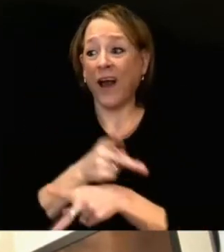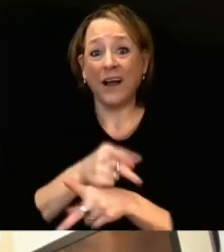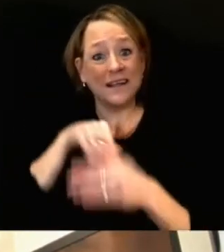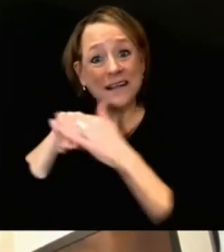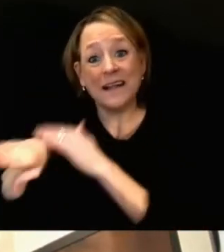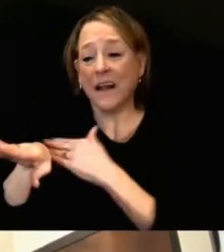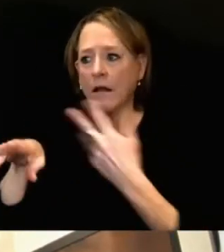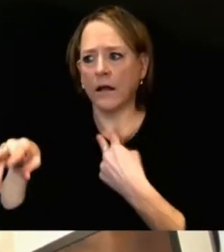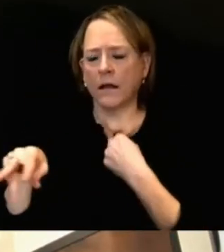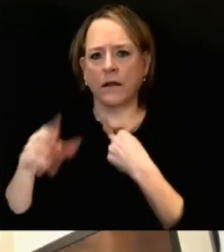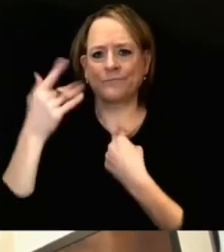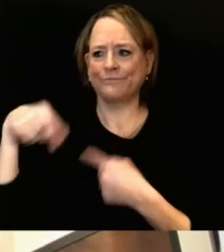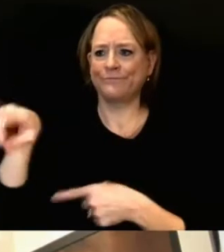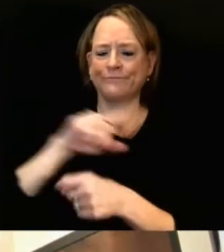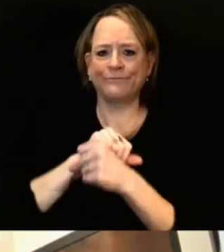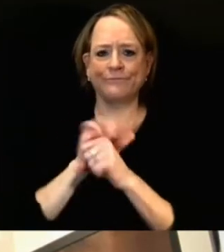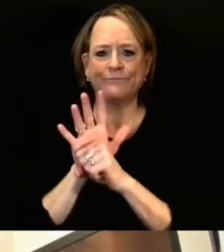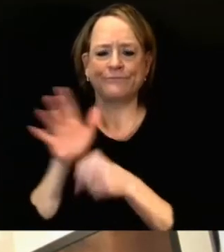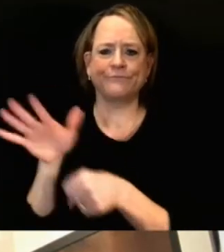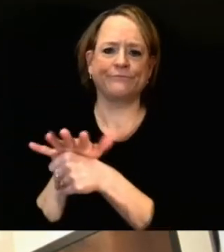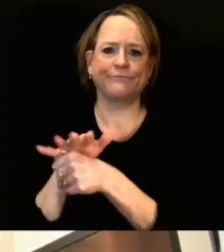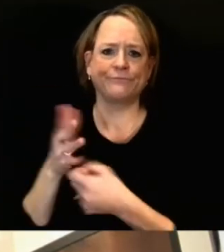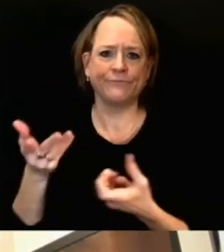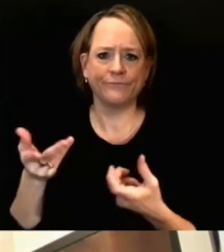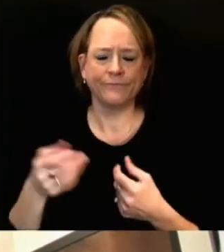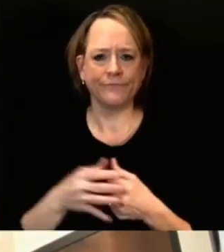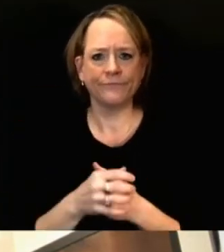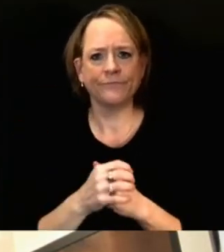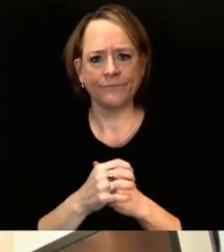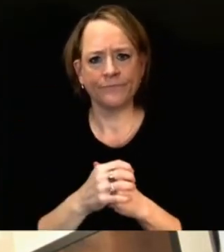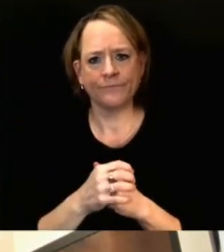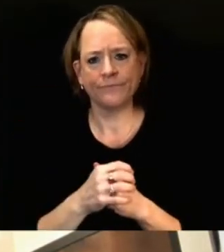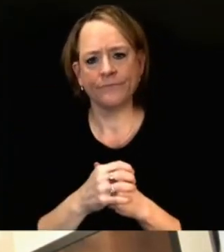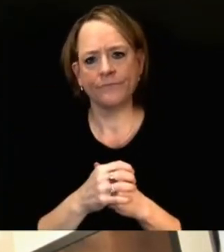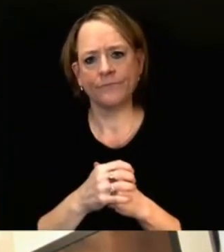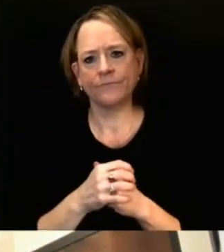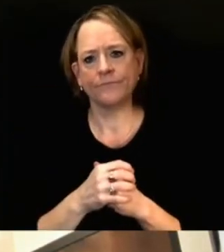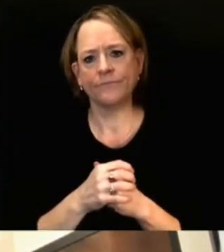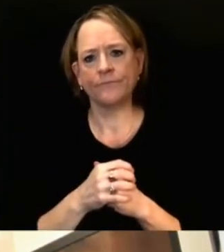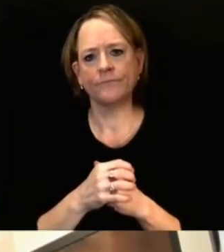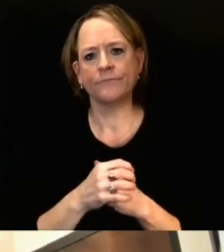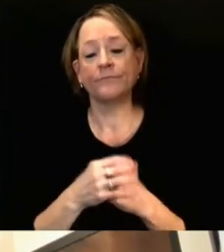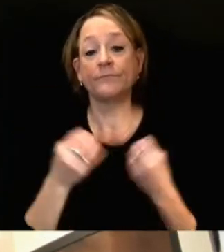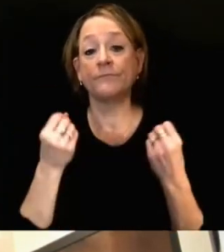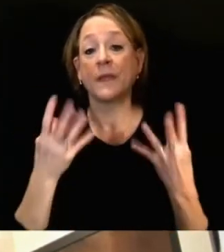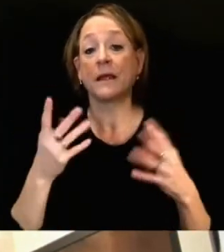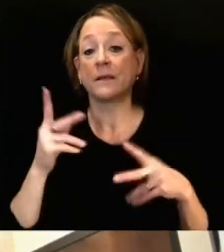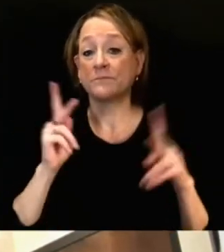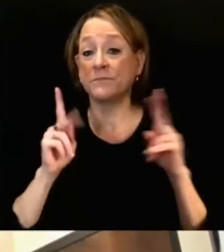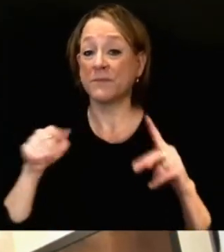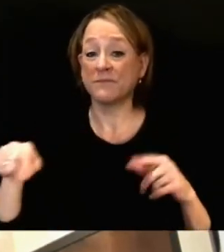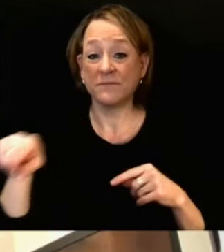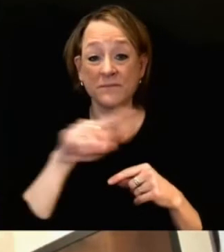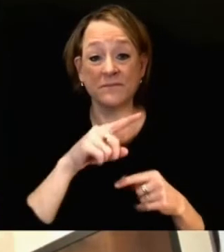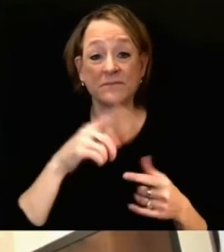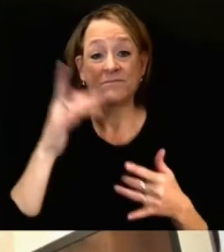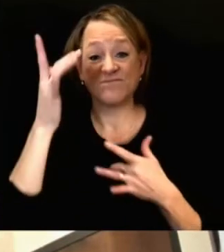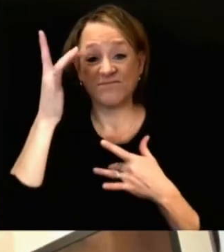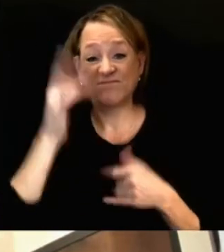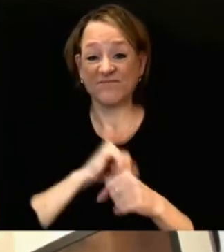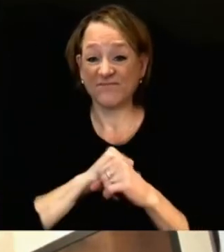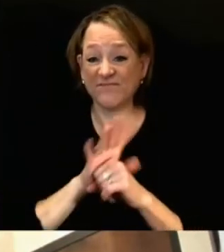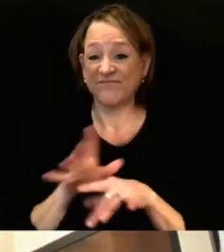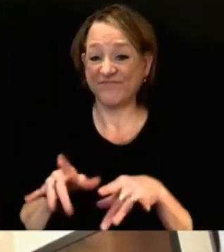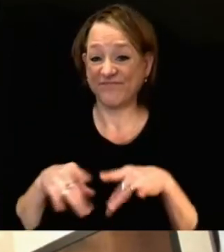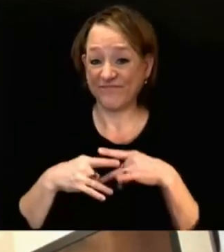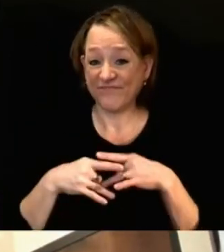get COVID-19, the risk to any individual is smaller that they're going to get severely ill. But really, we're